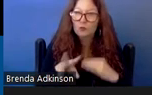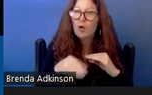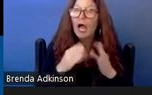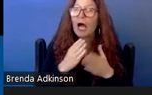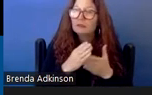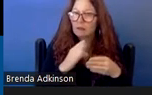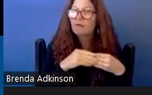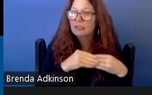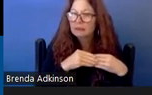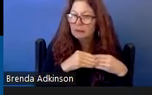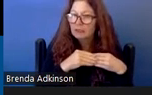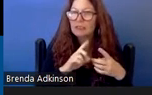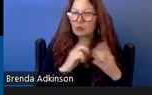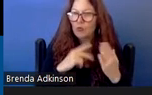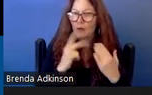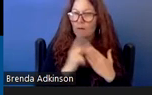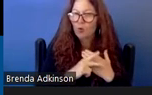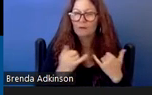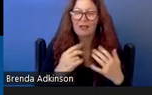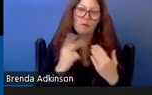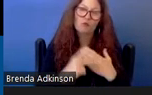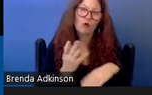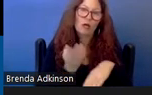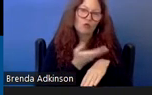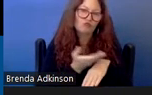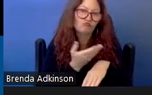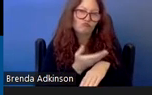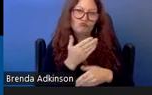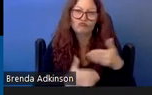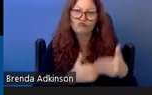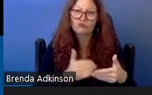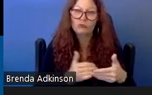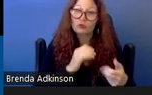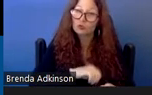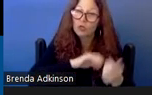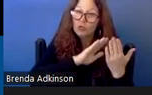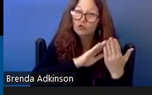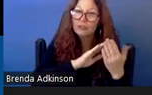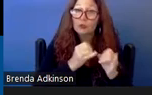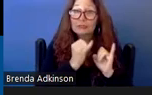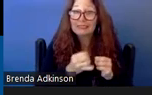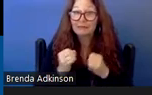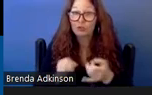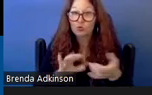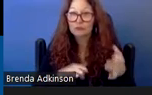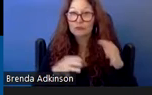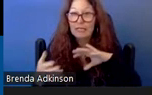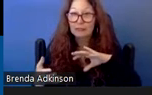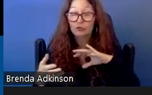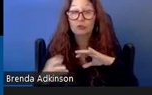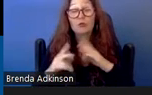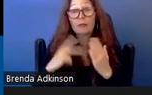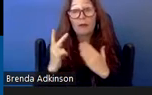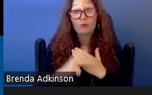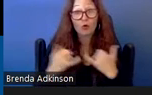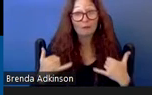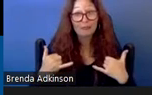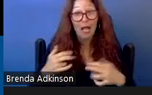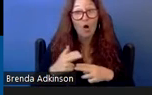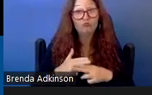to the program to better address those individual disasters. The program is currently on hold, but we are